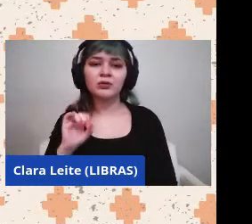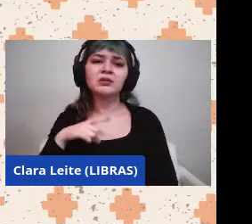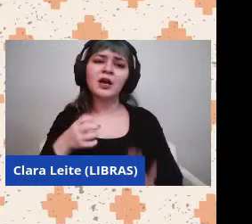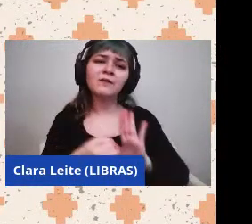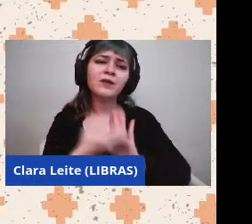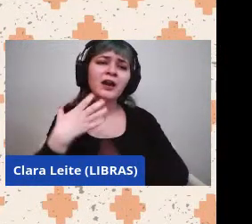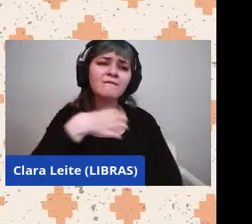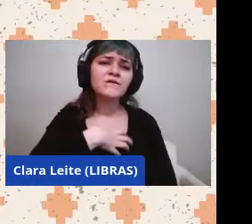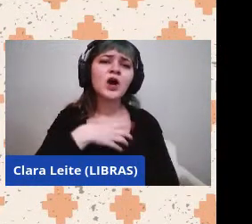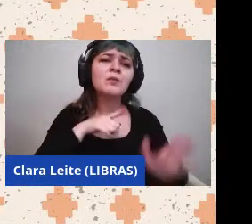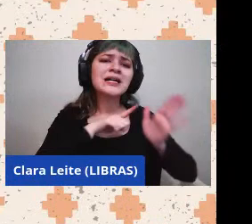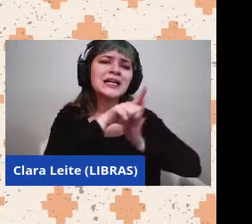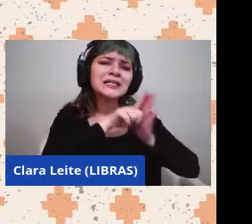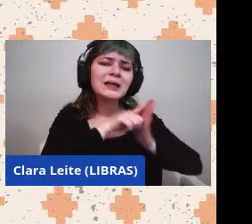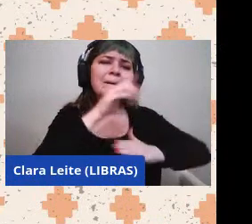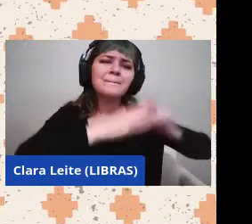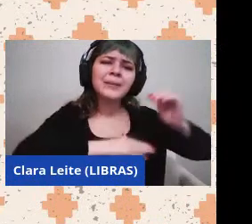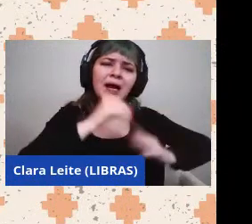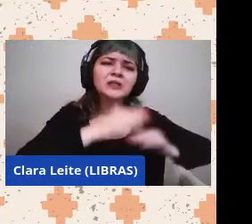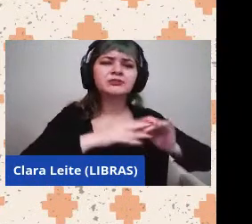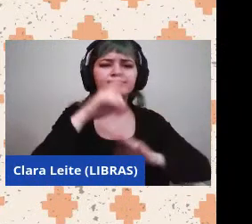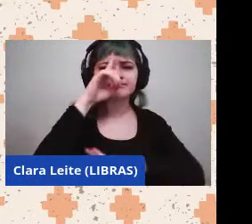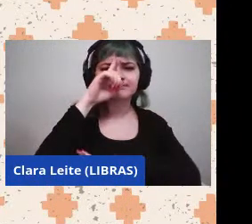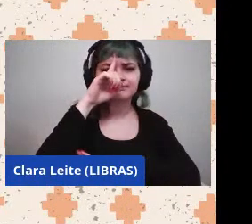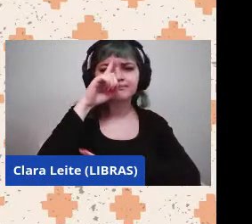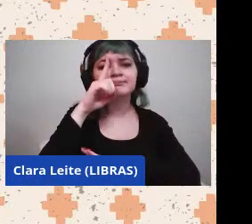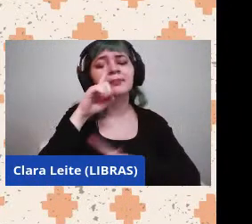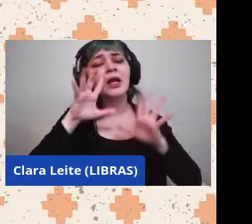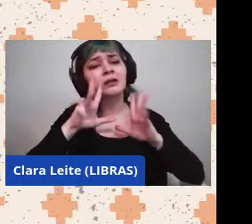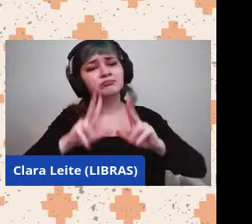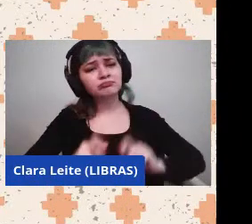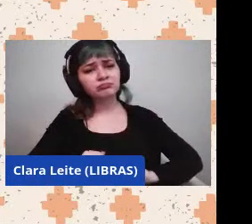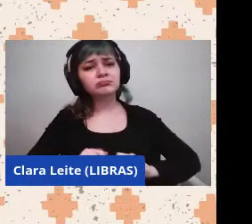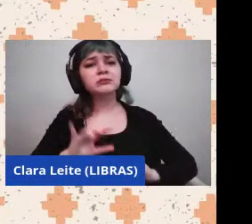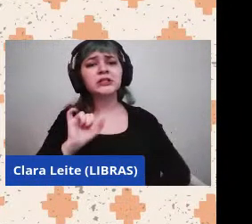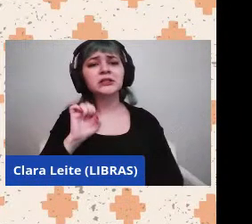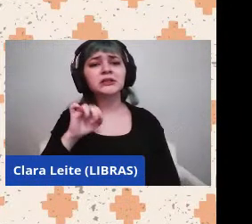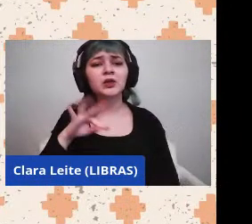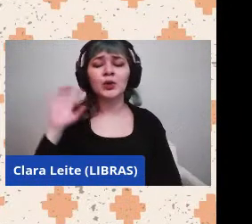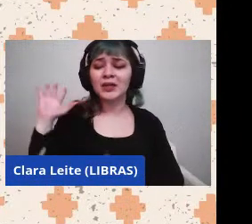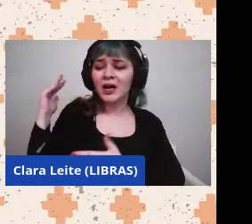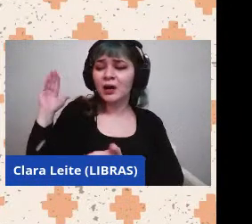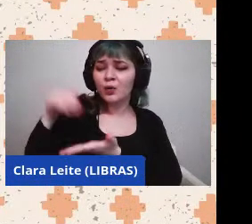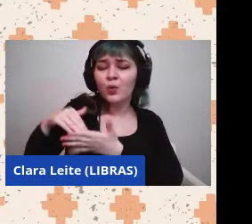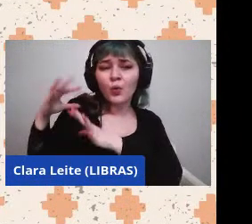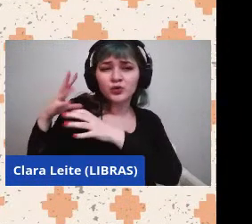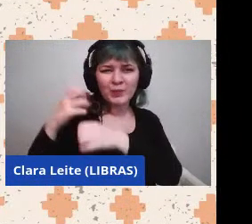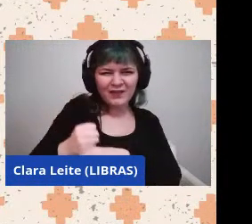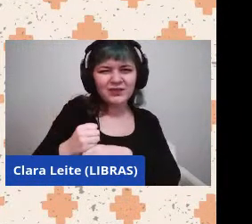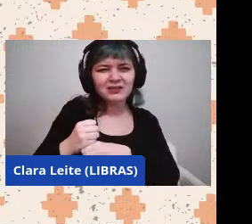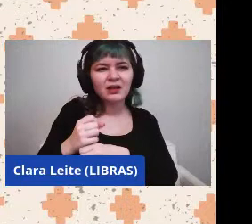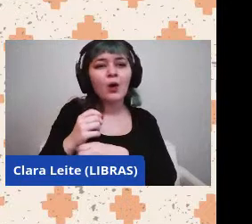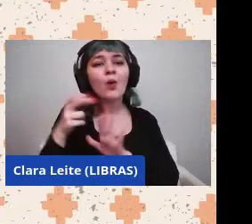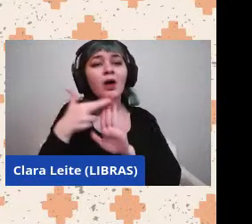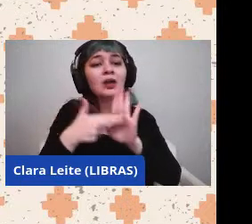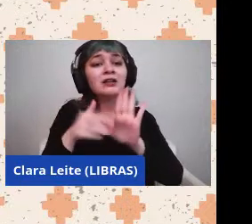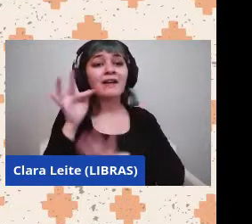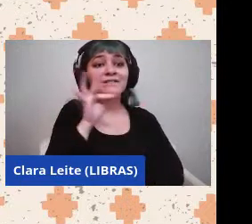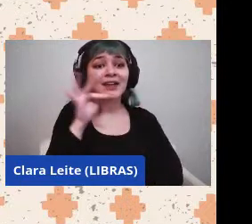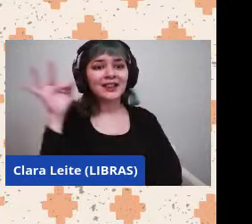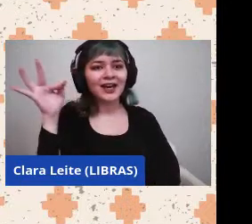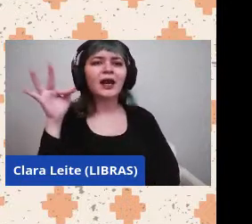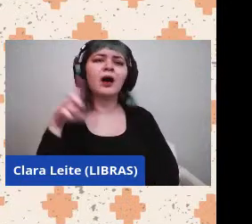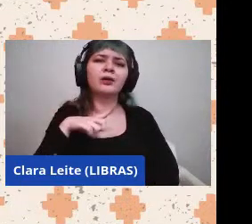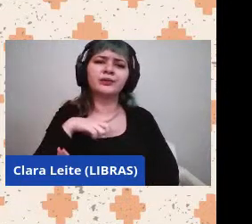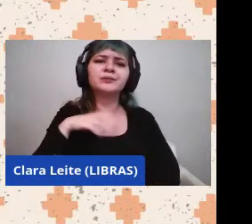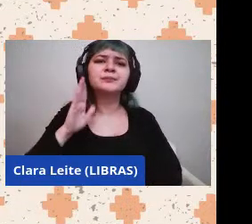examining routine practices are exempt. In the last revisions of the federal regulations, there was much